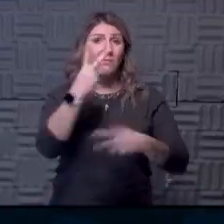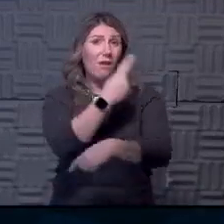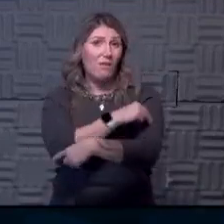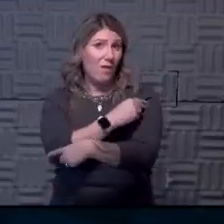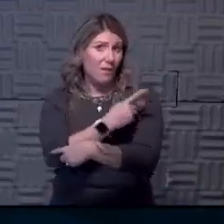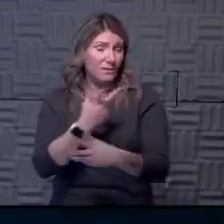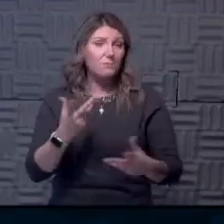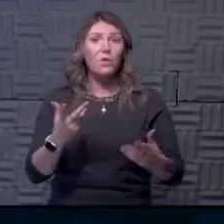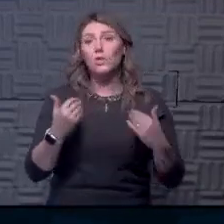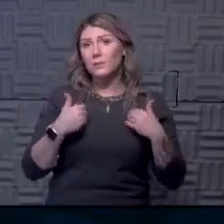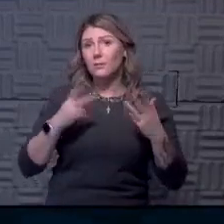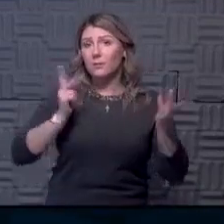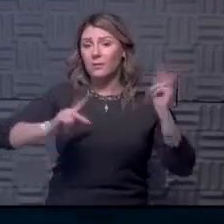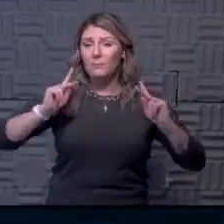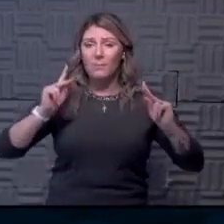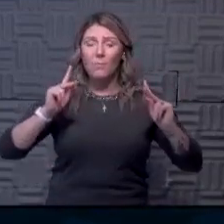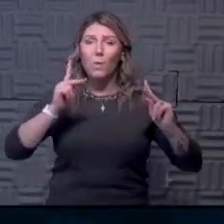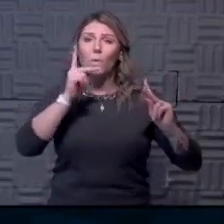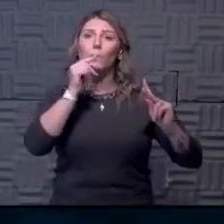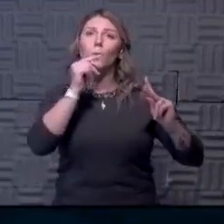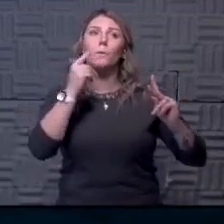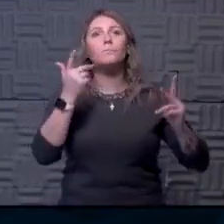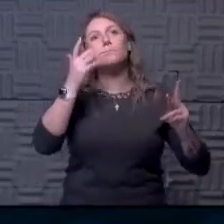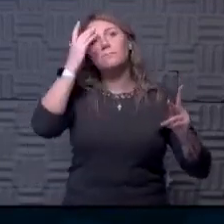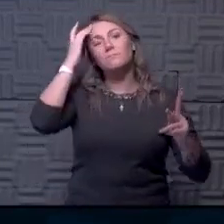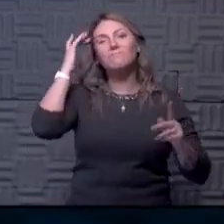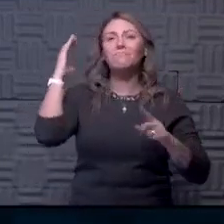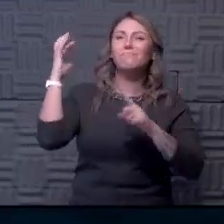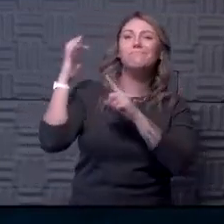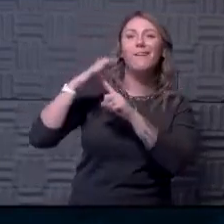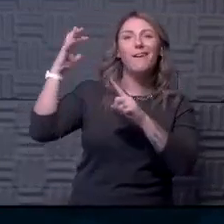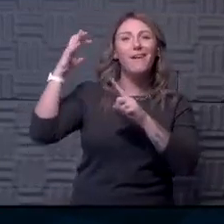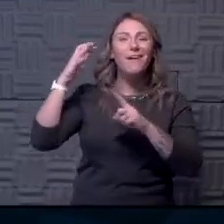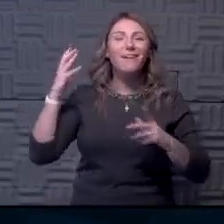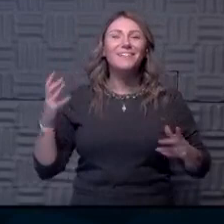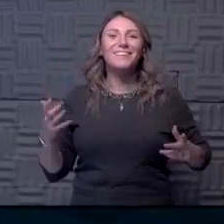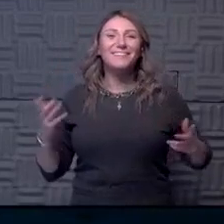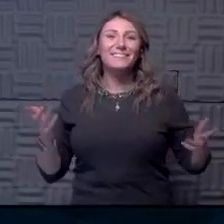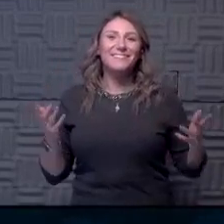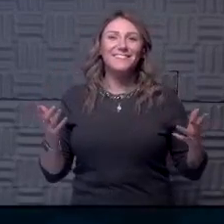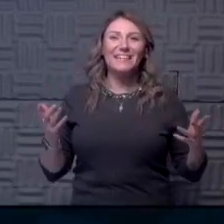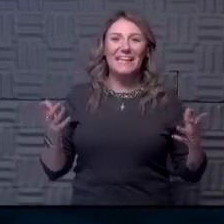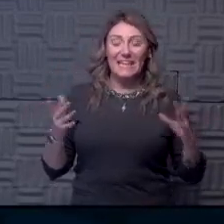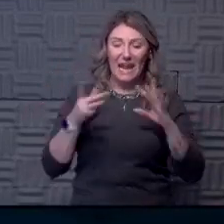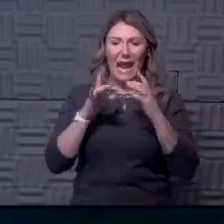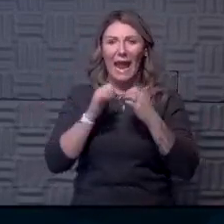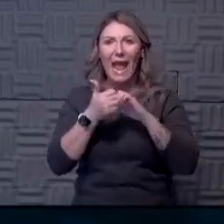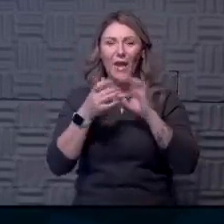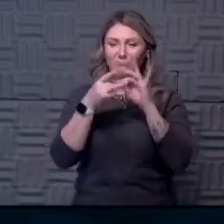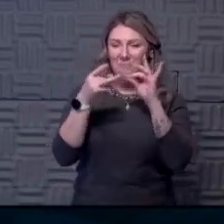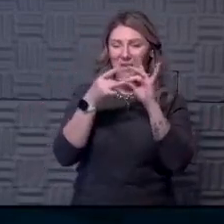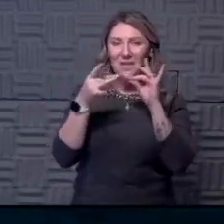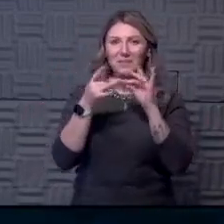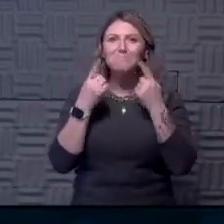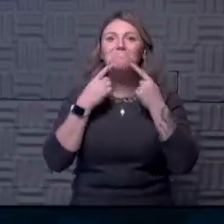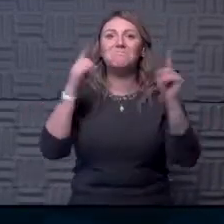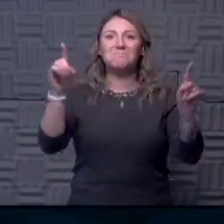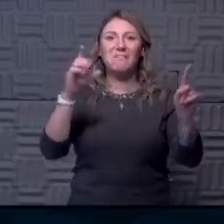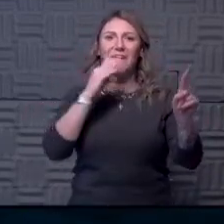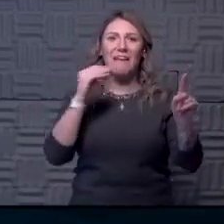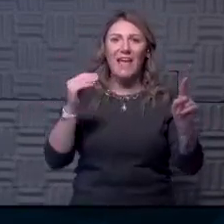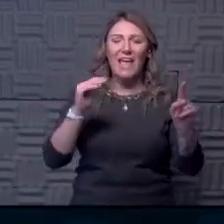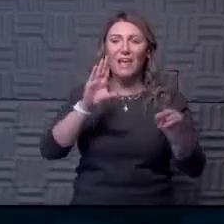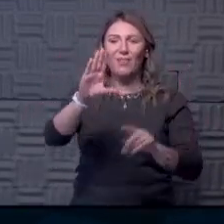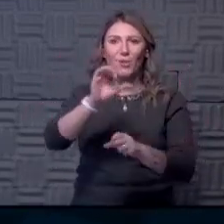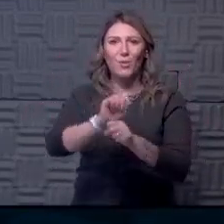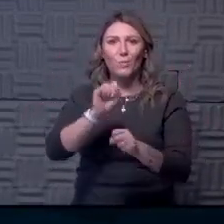have, people who are champions of the messages and champions of the work that they're doing.